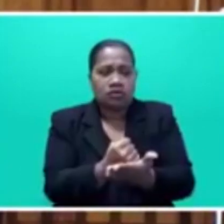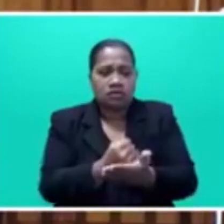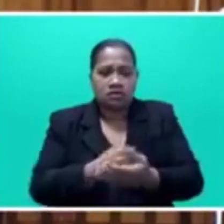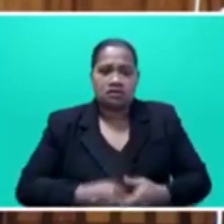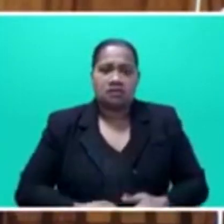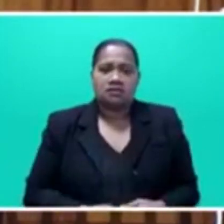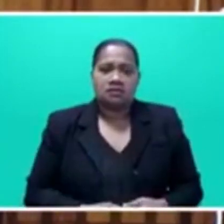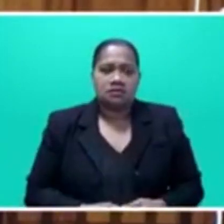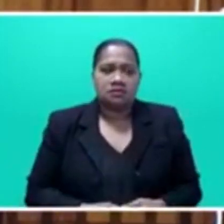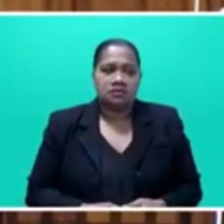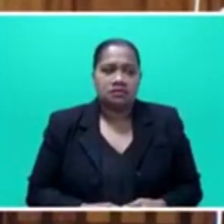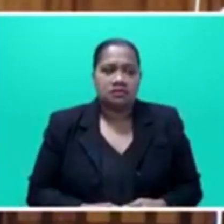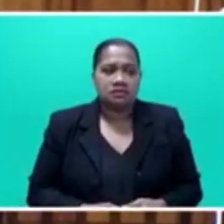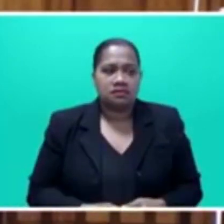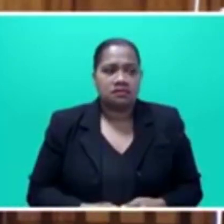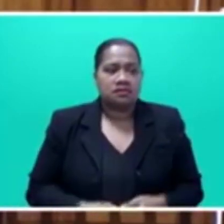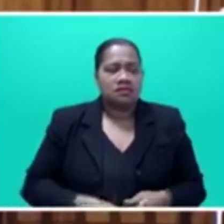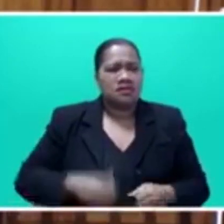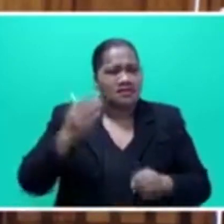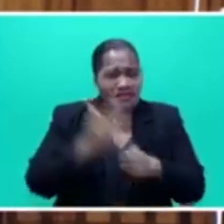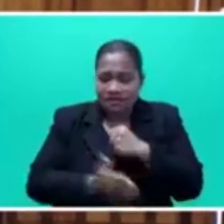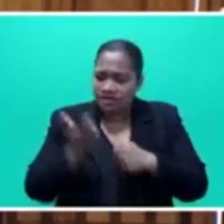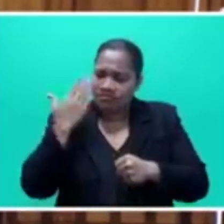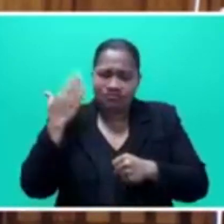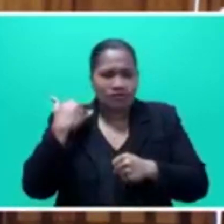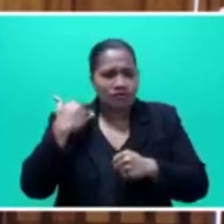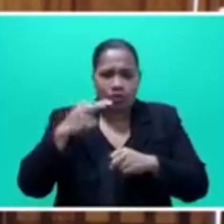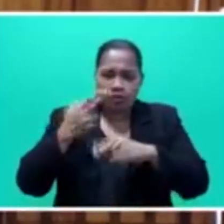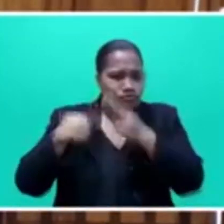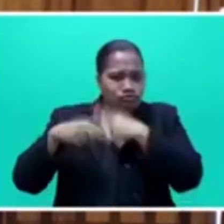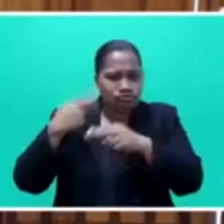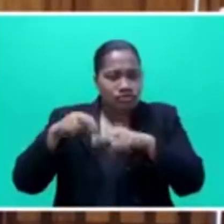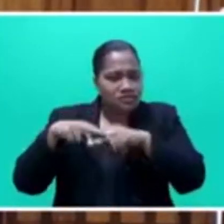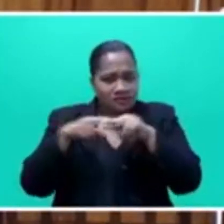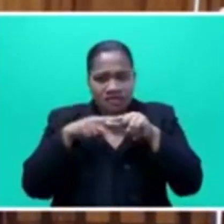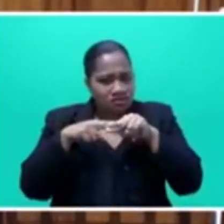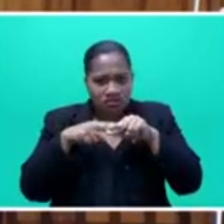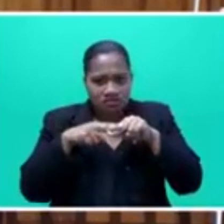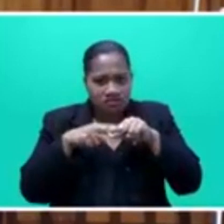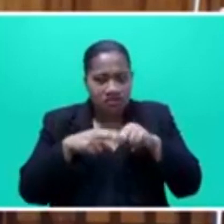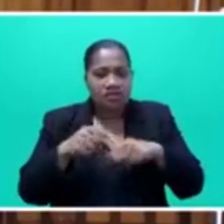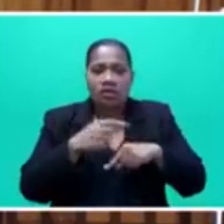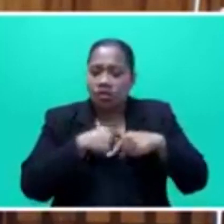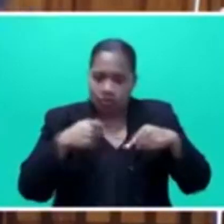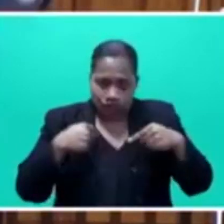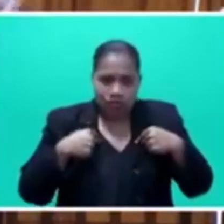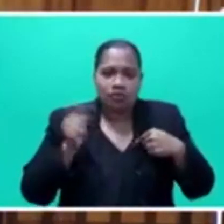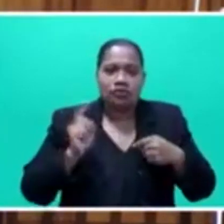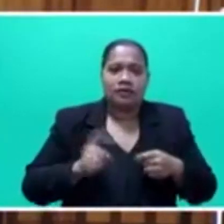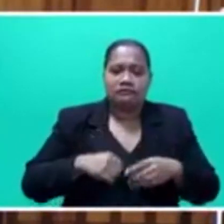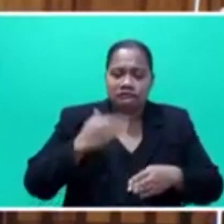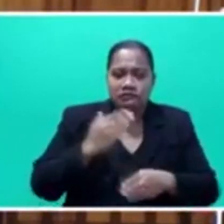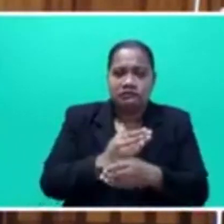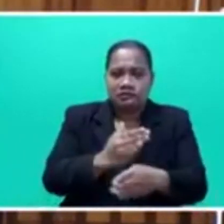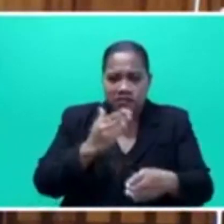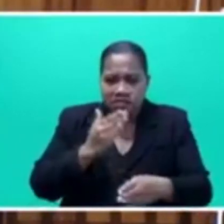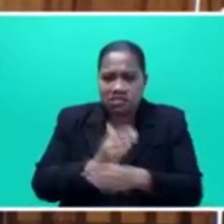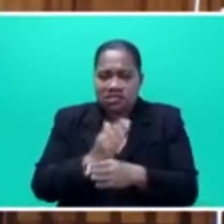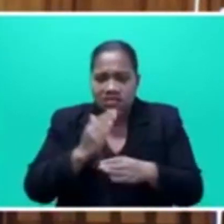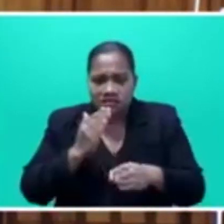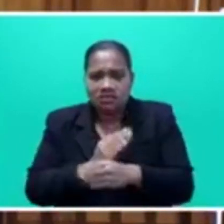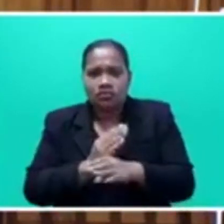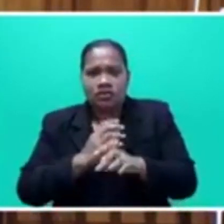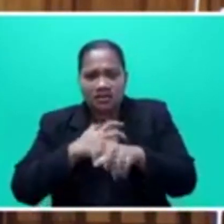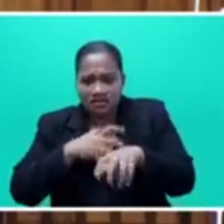of in Fijian history. Direct budget support. We have to jump through hoops and loops to adapt to different financial